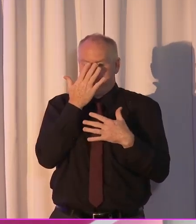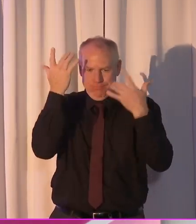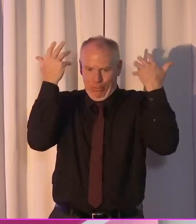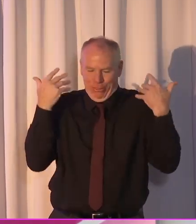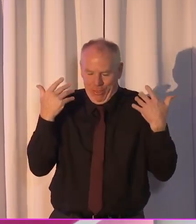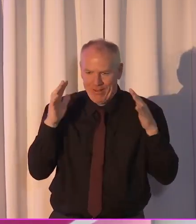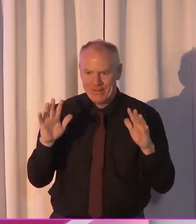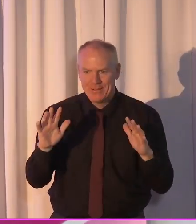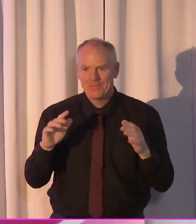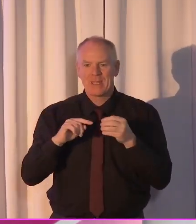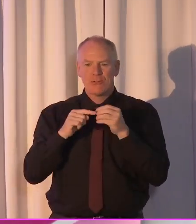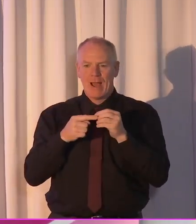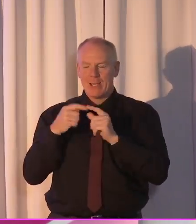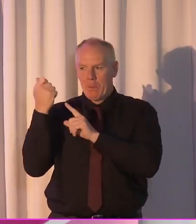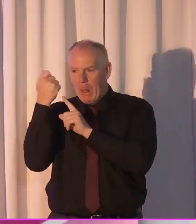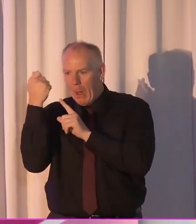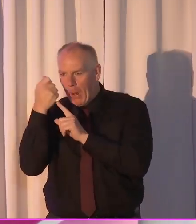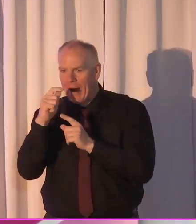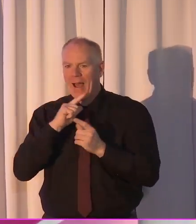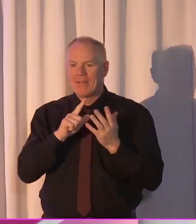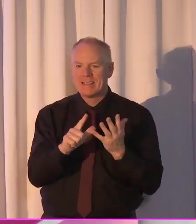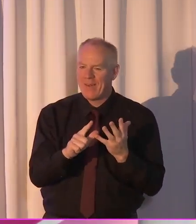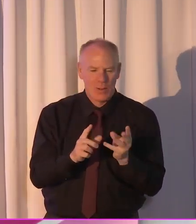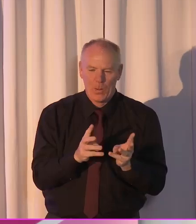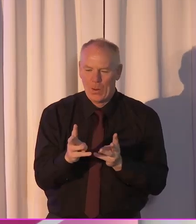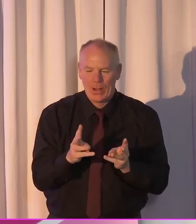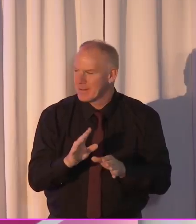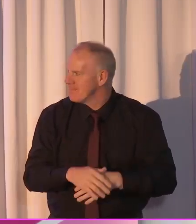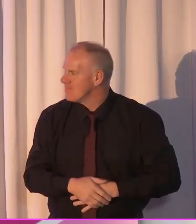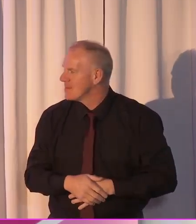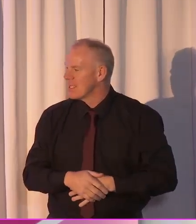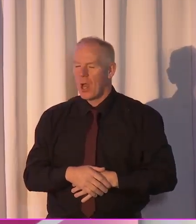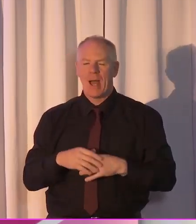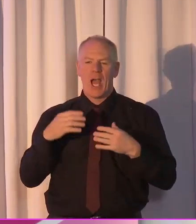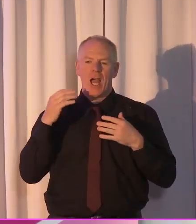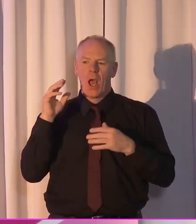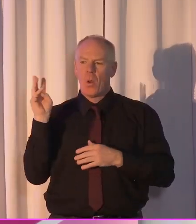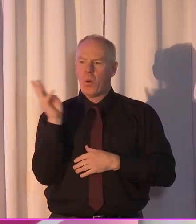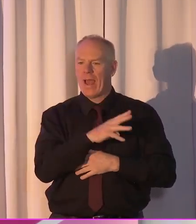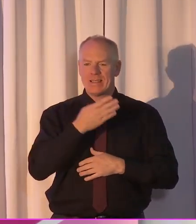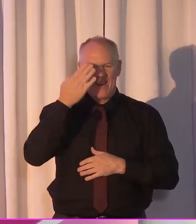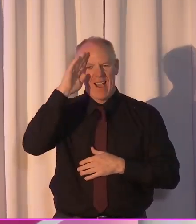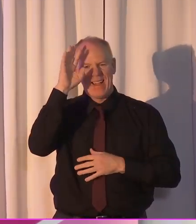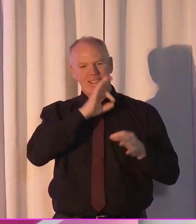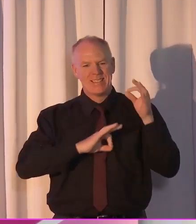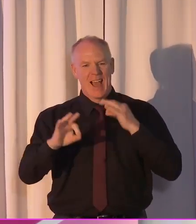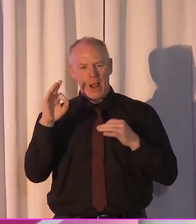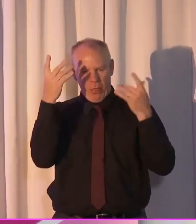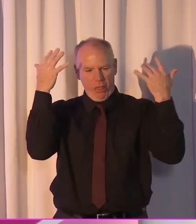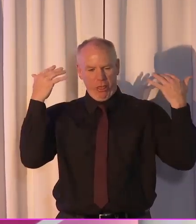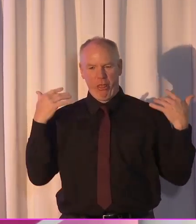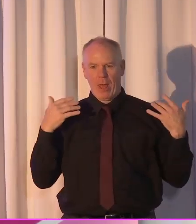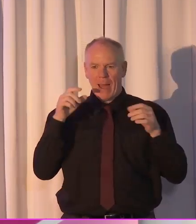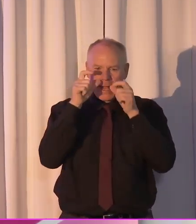it. I tried to get into blow at 7:30 this morning. It didn't happen. So the hair is real West of Ireland style this morning. And